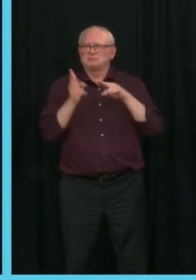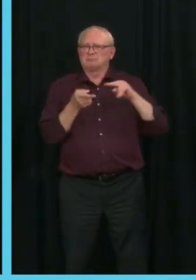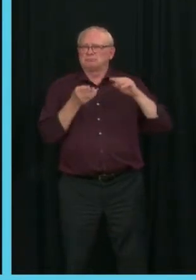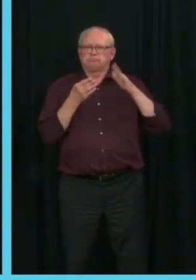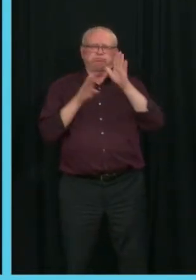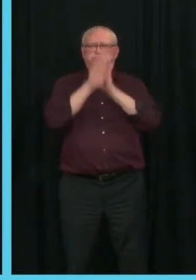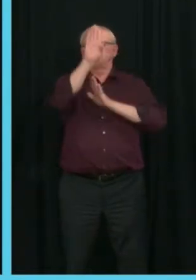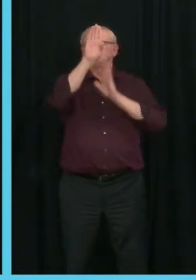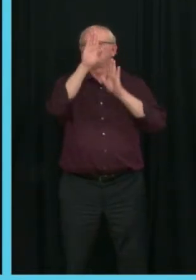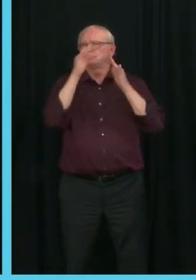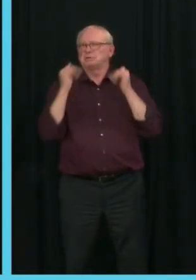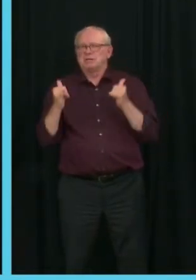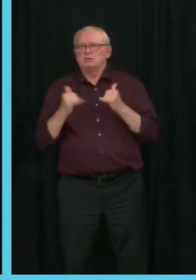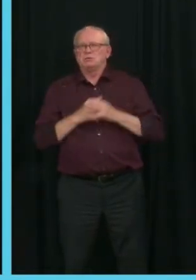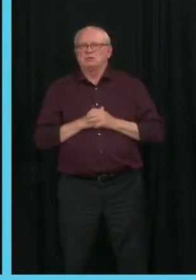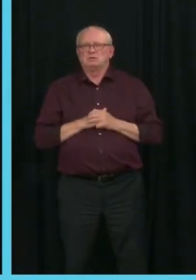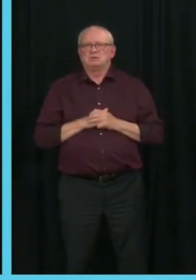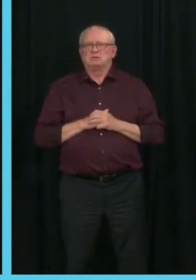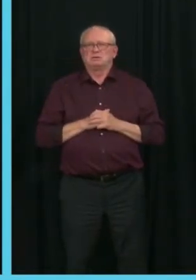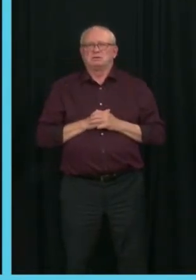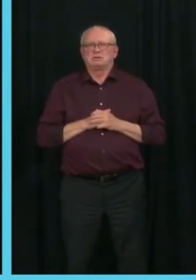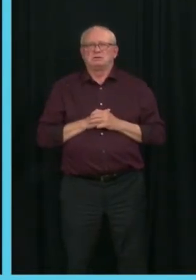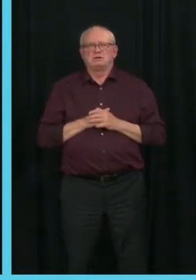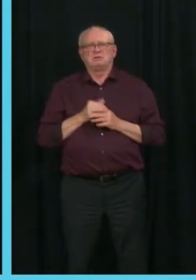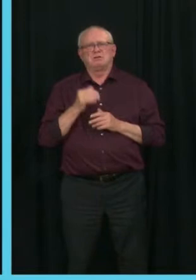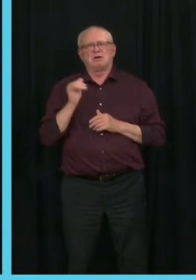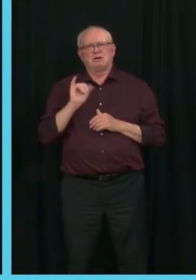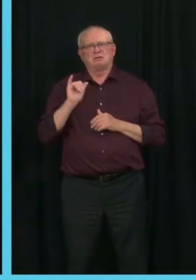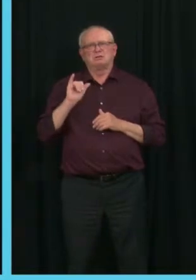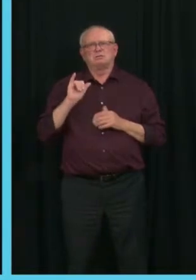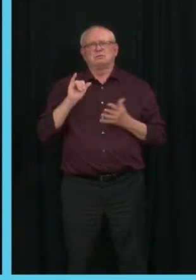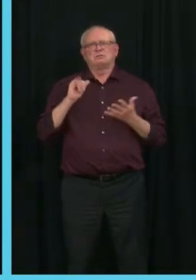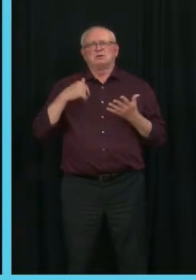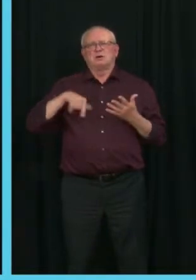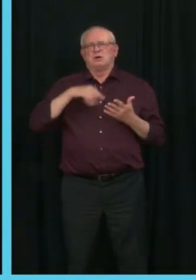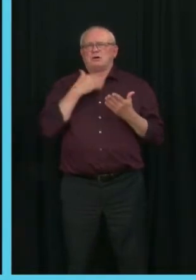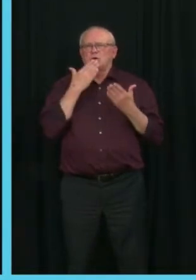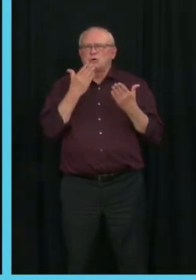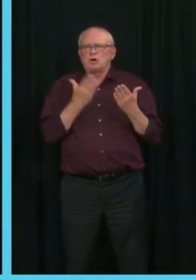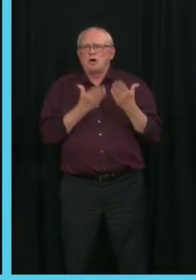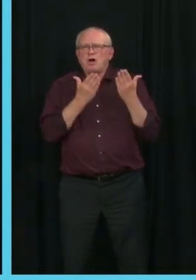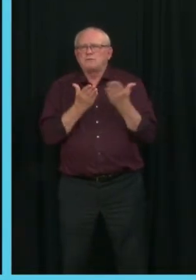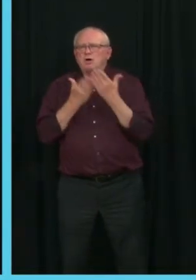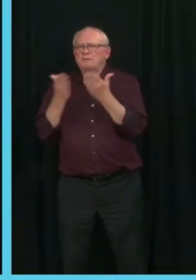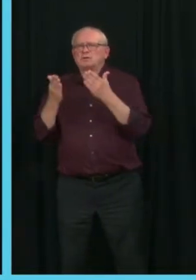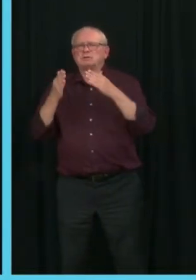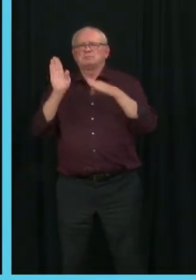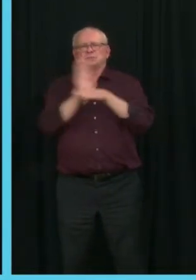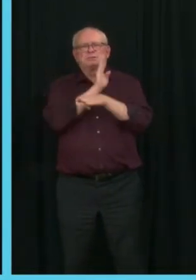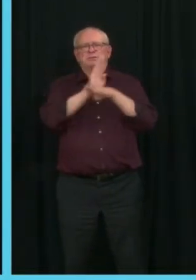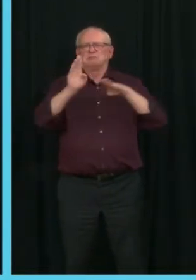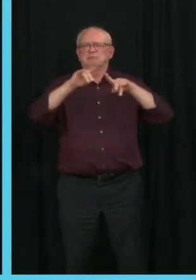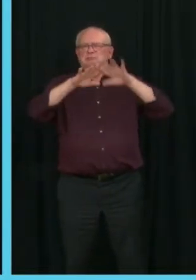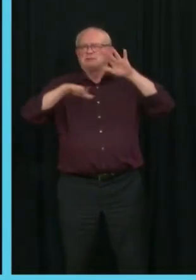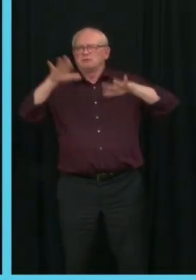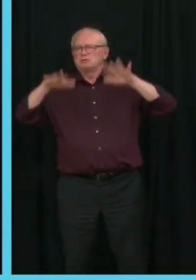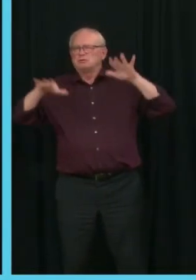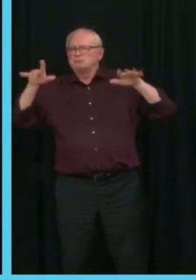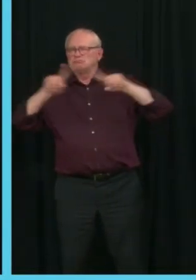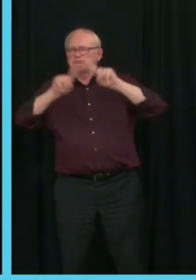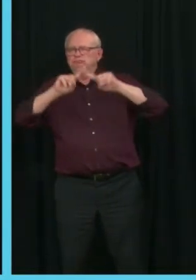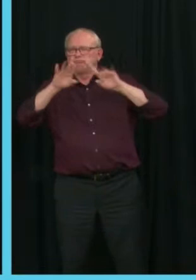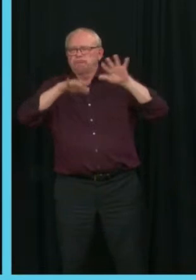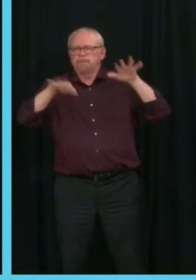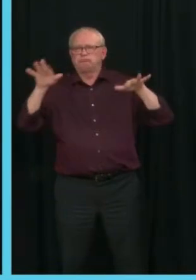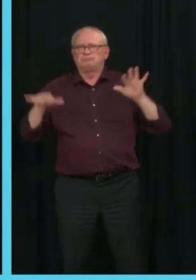huge momentum in diversification, but also in our traditional commodities industries. In other words, when we get into July